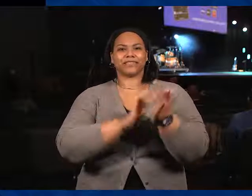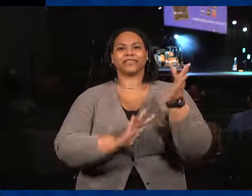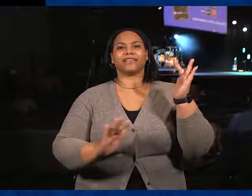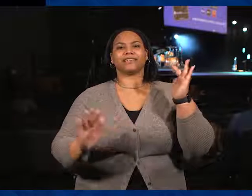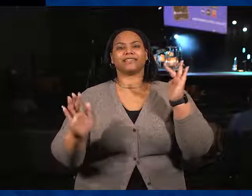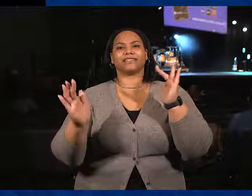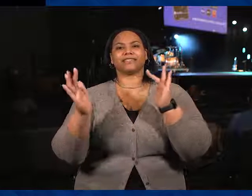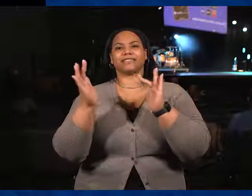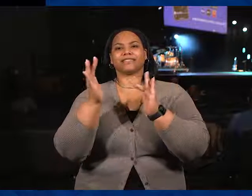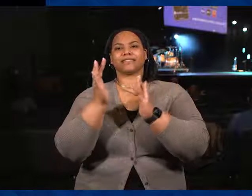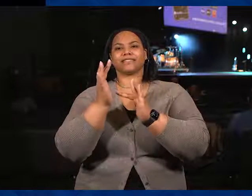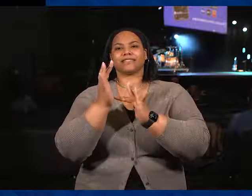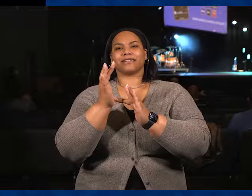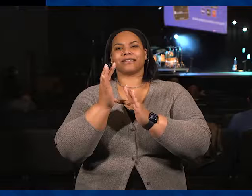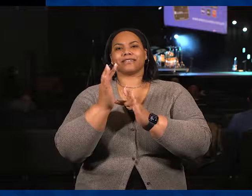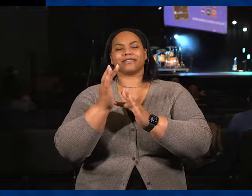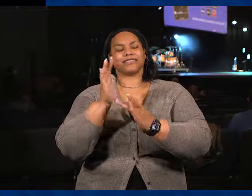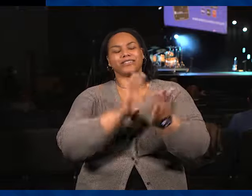Jesus,